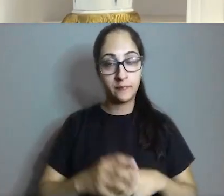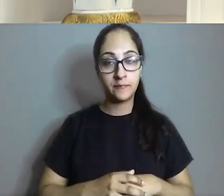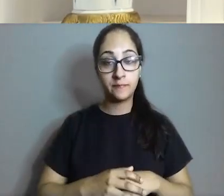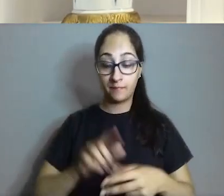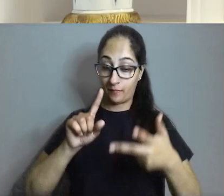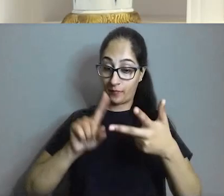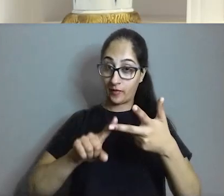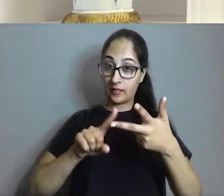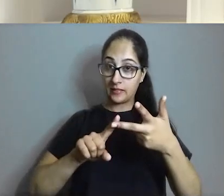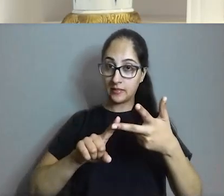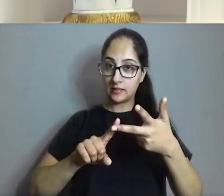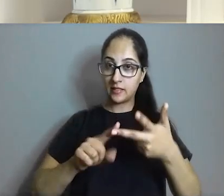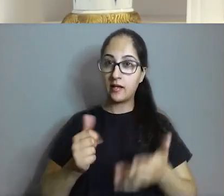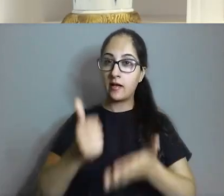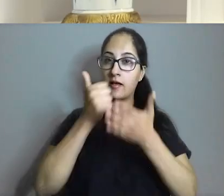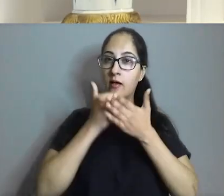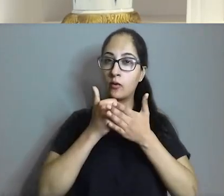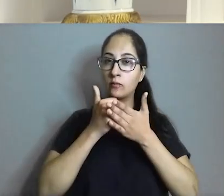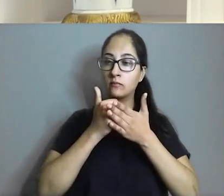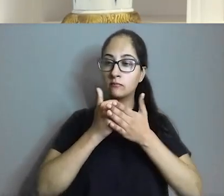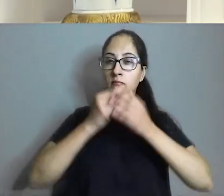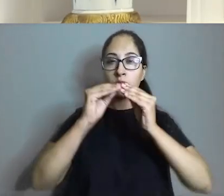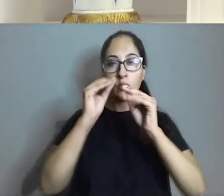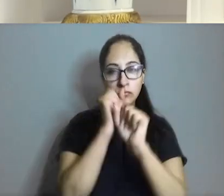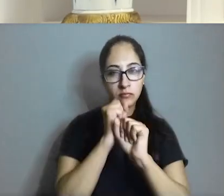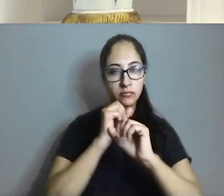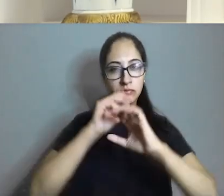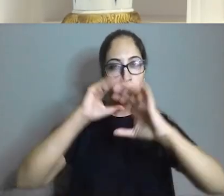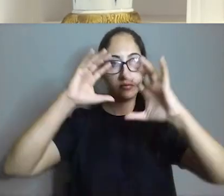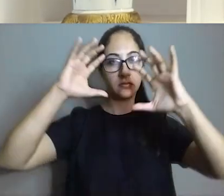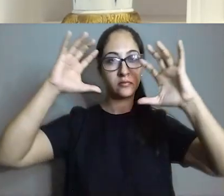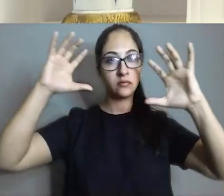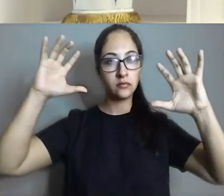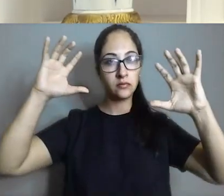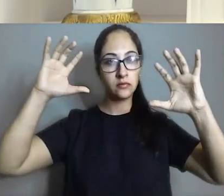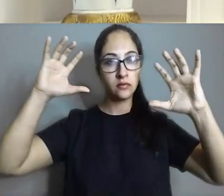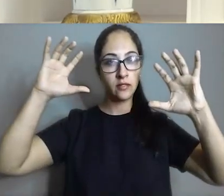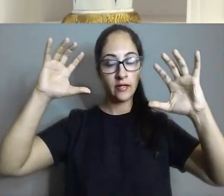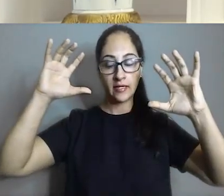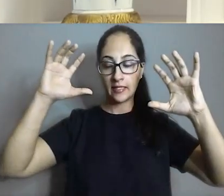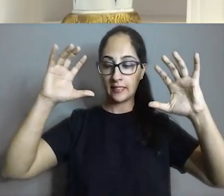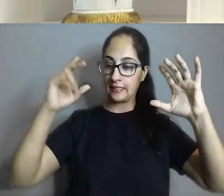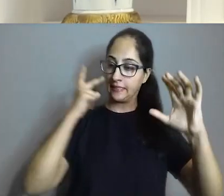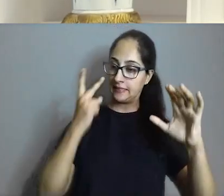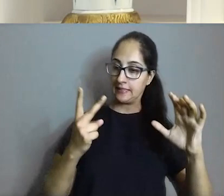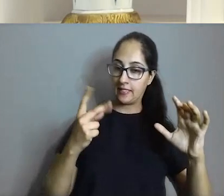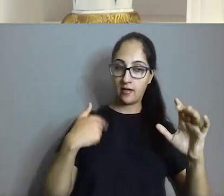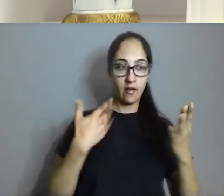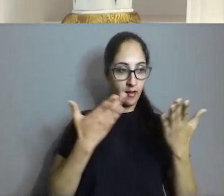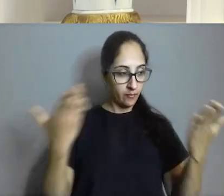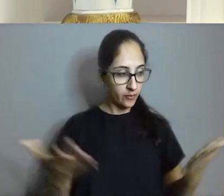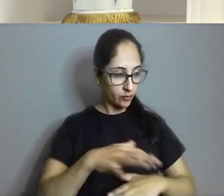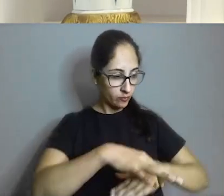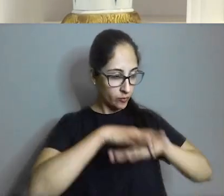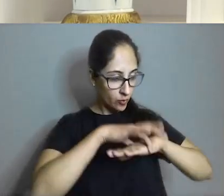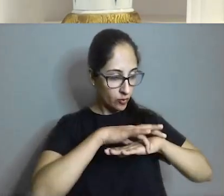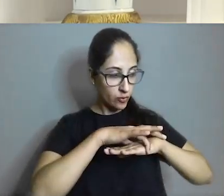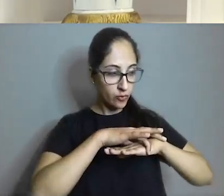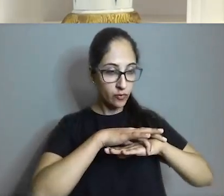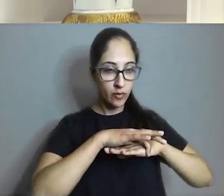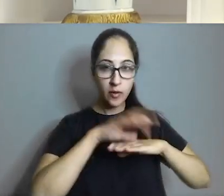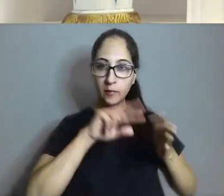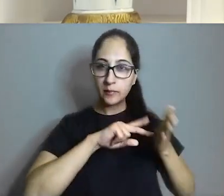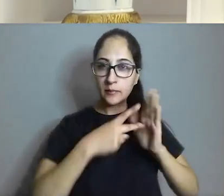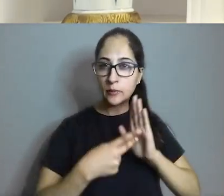Faith puts our problems into context. It reminds us that we are in this world for a